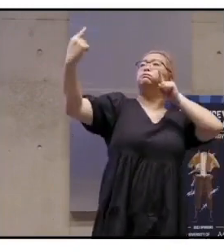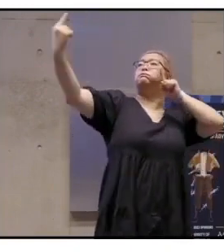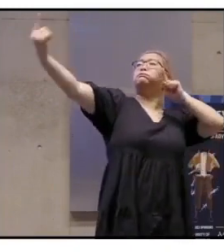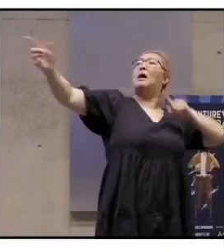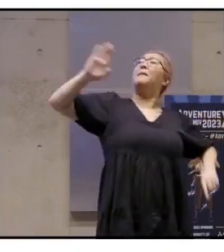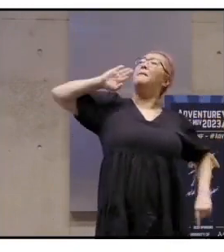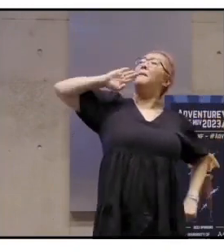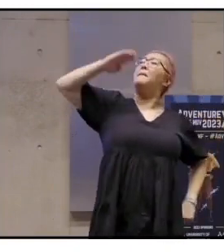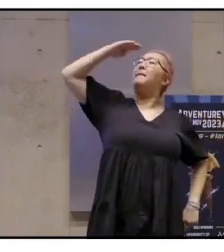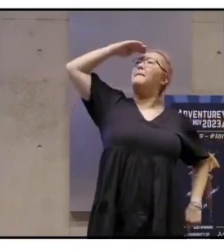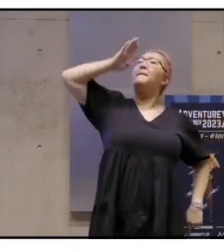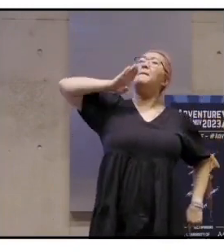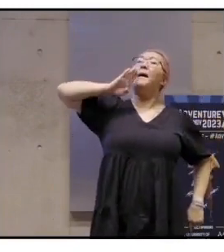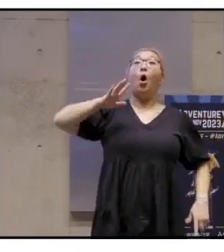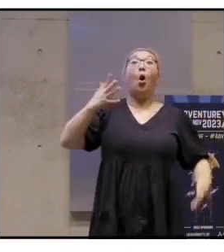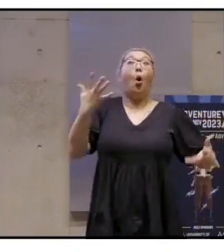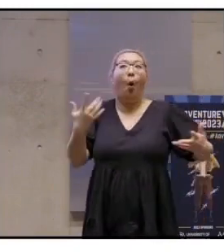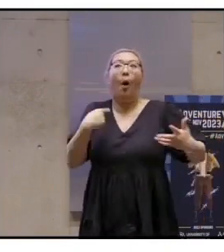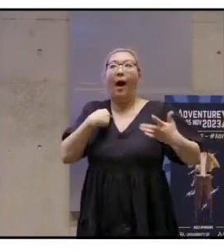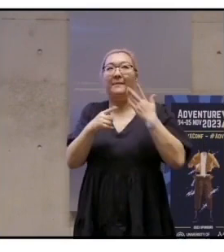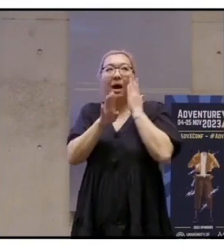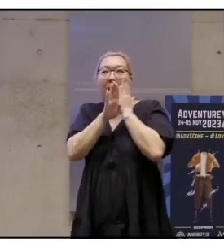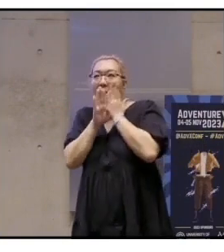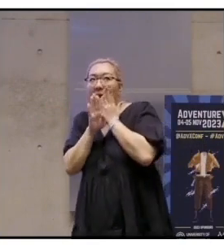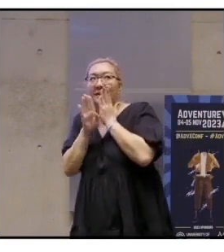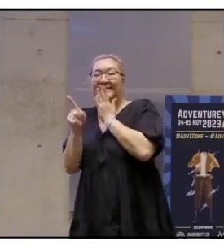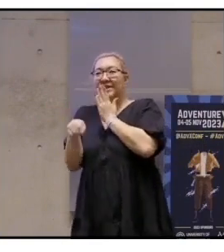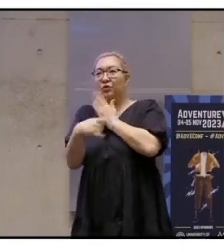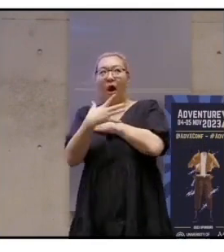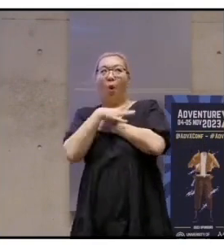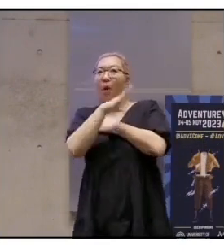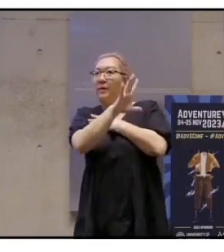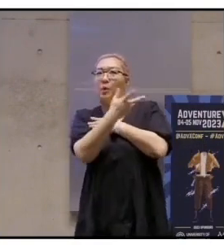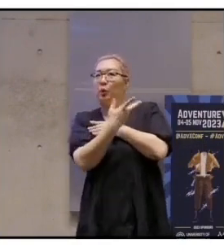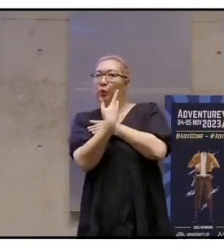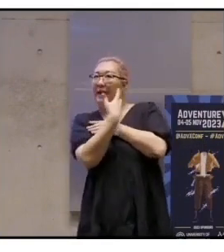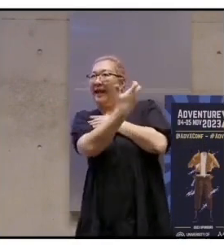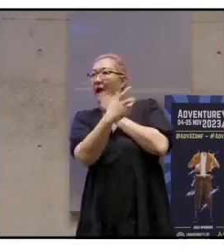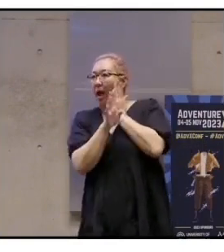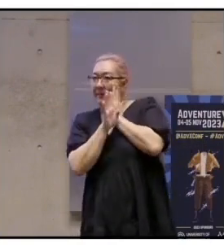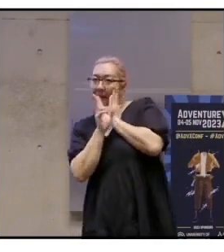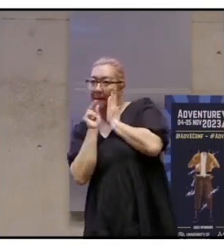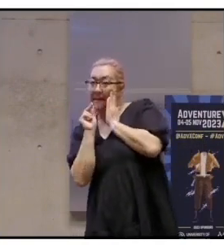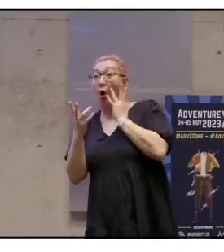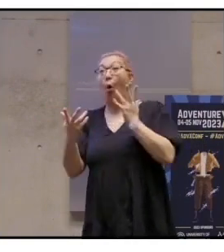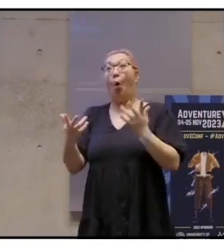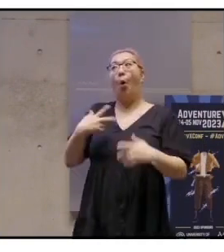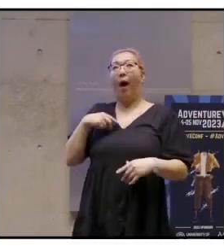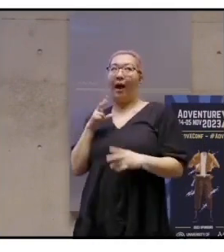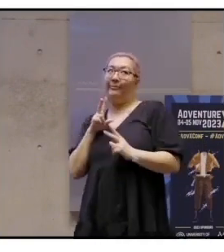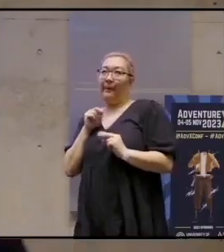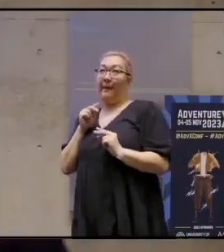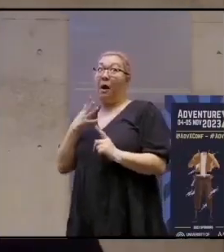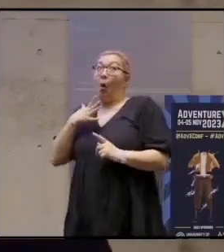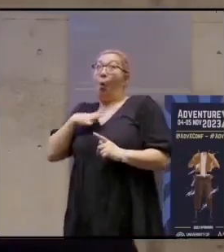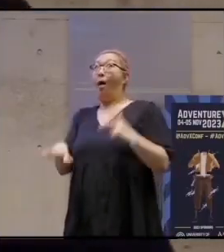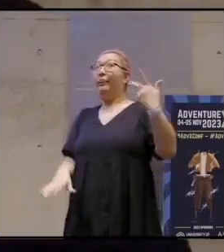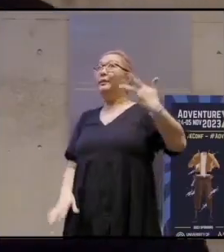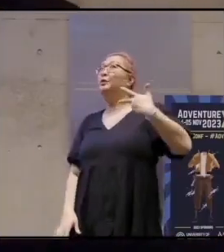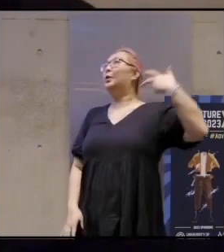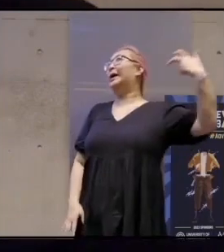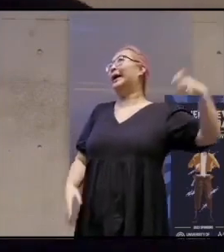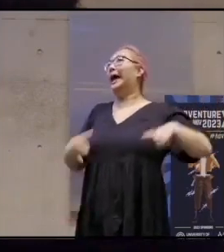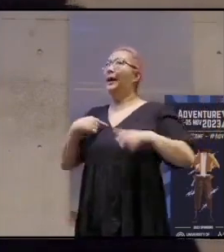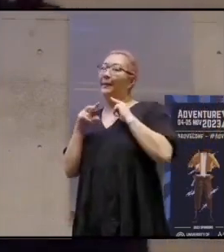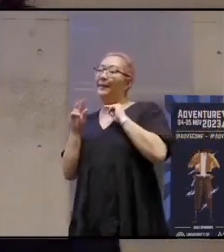Are we trying not to be overheard or to be overheard? Am I worried about what they